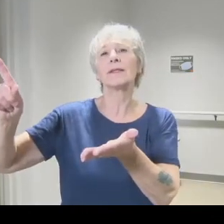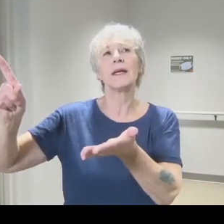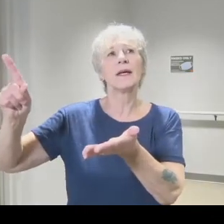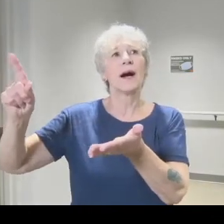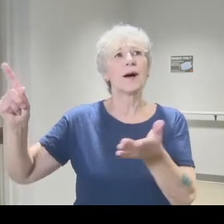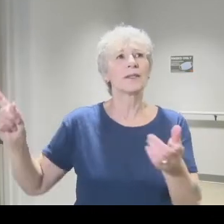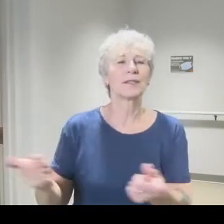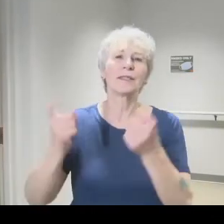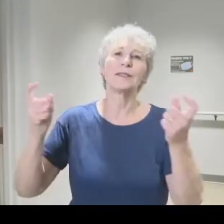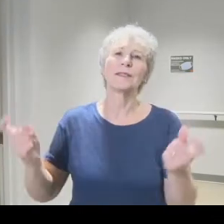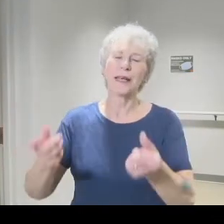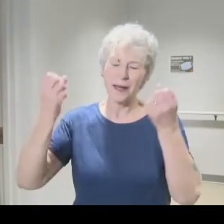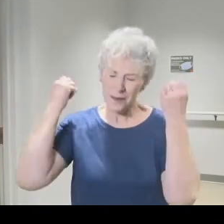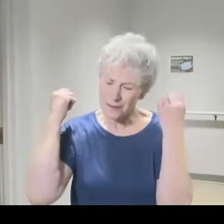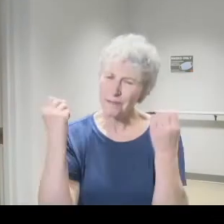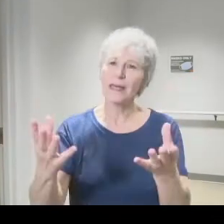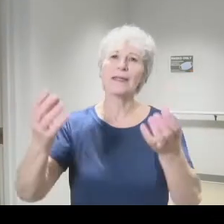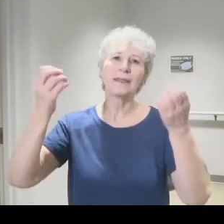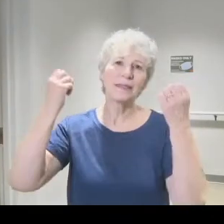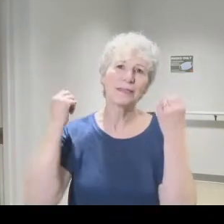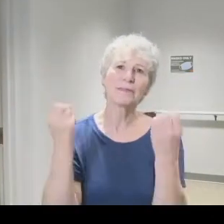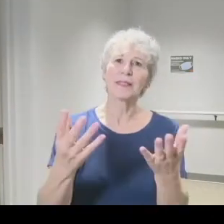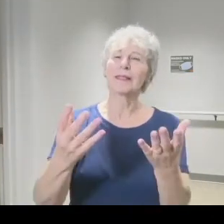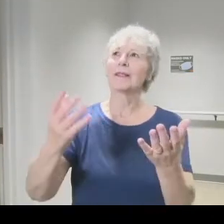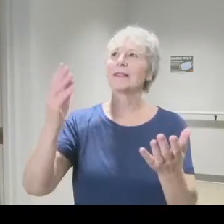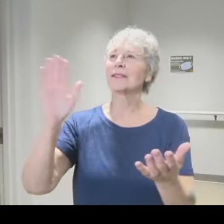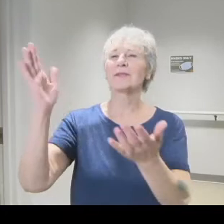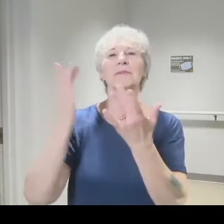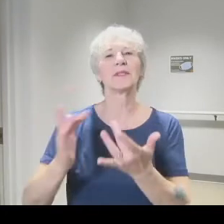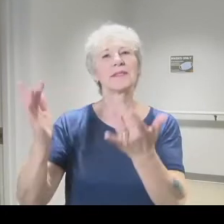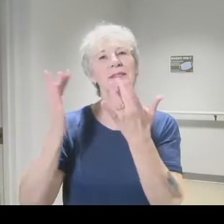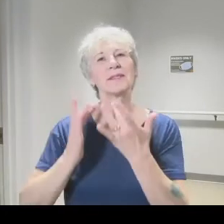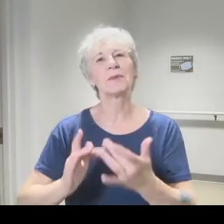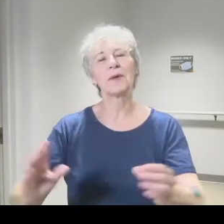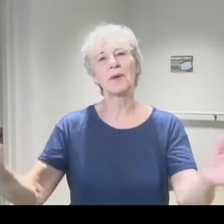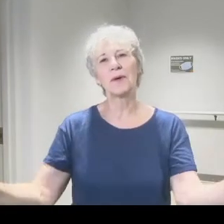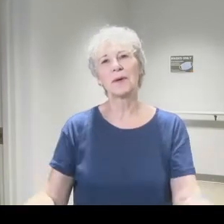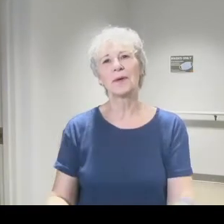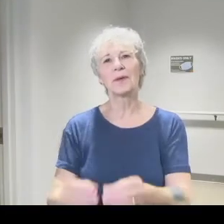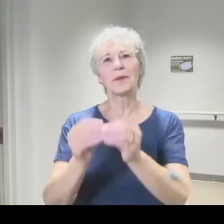afford. Our sins, they are many, his mercy is